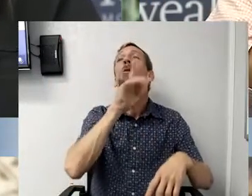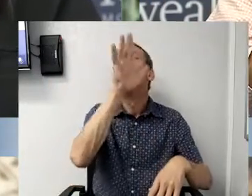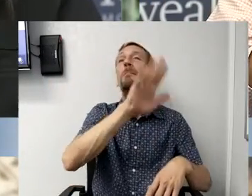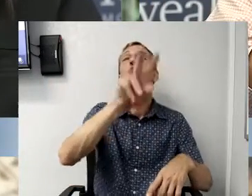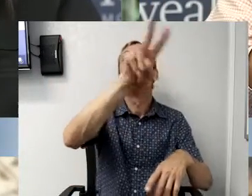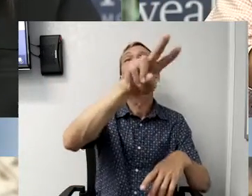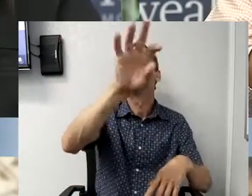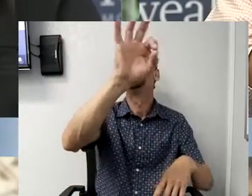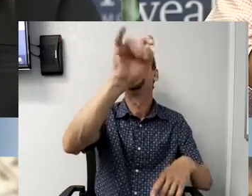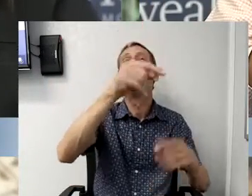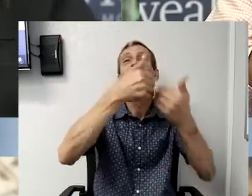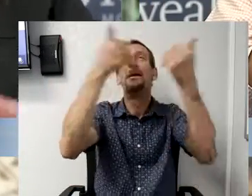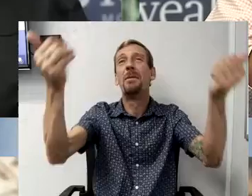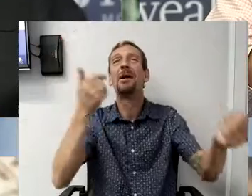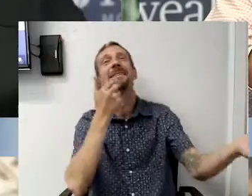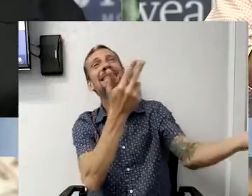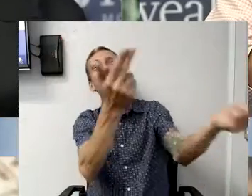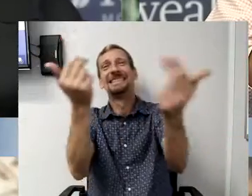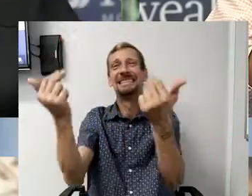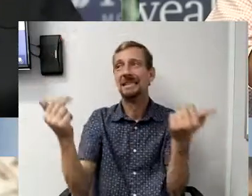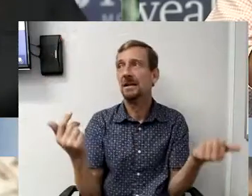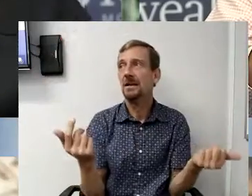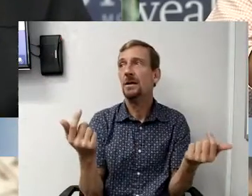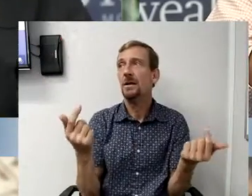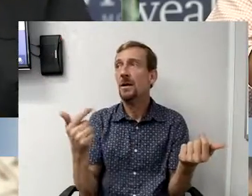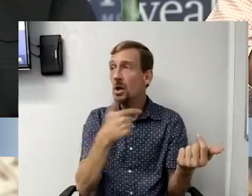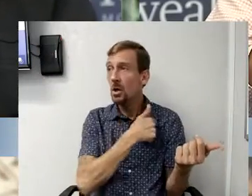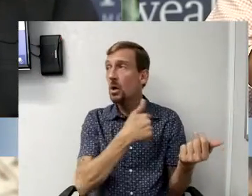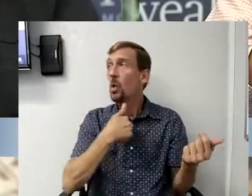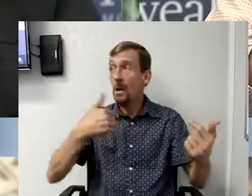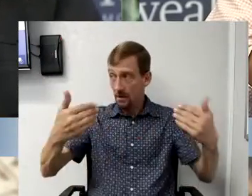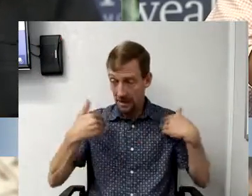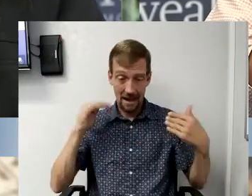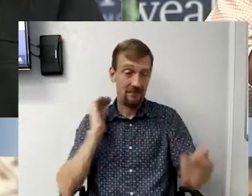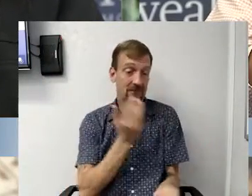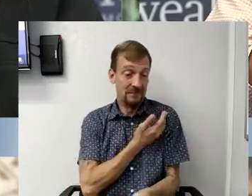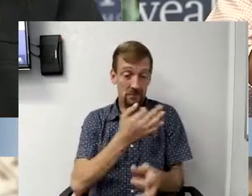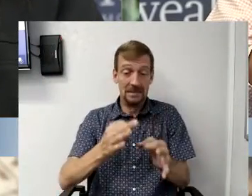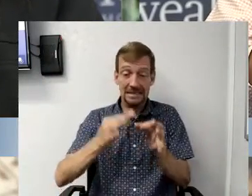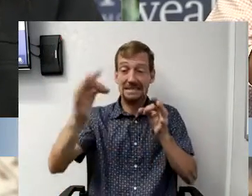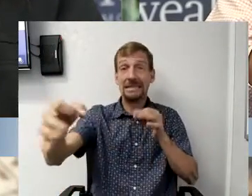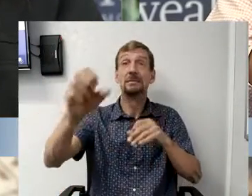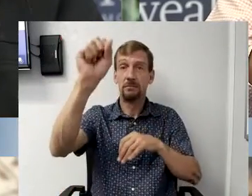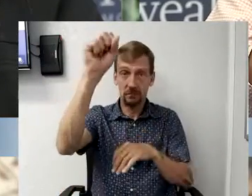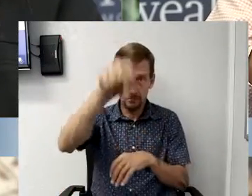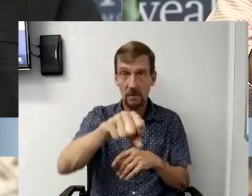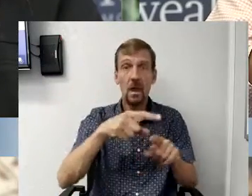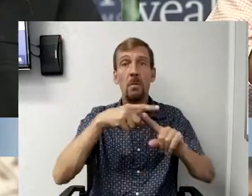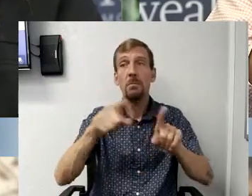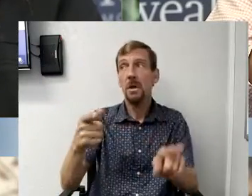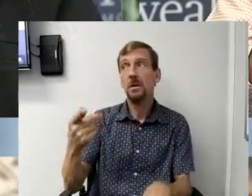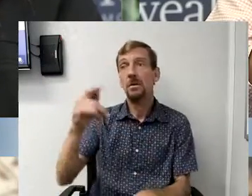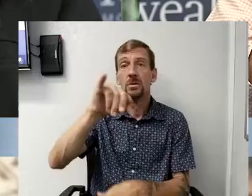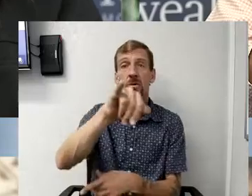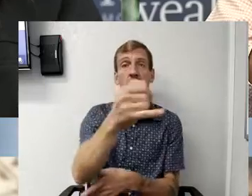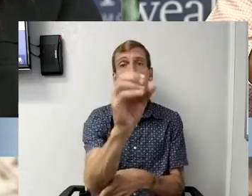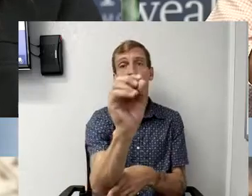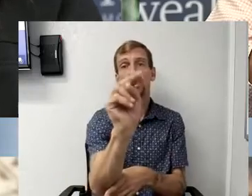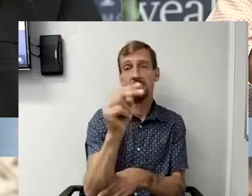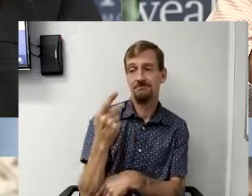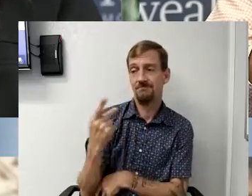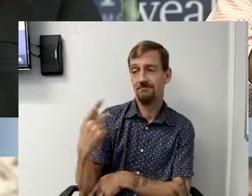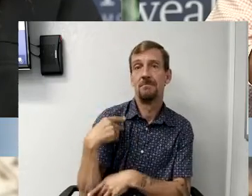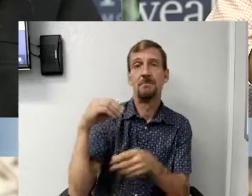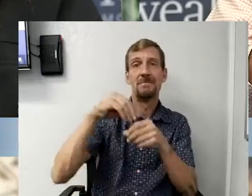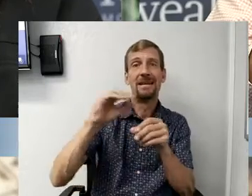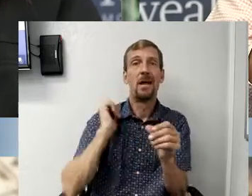apart, actually. So we have some distance here, but John and I are kind of in a bubble,